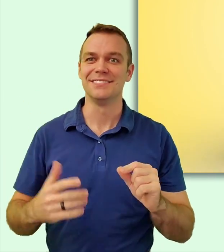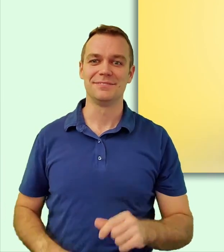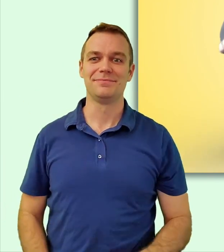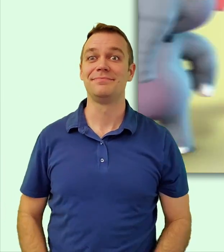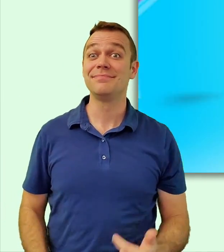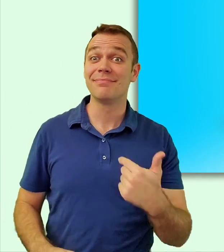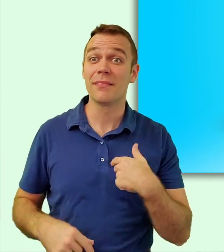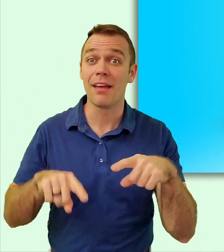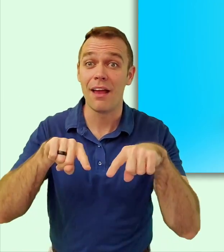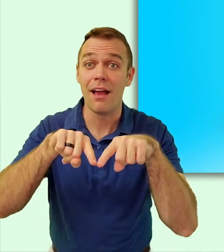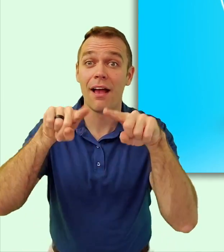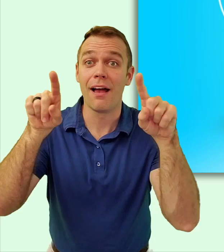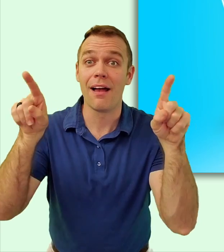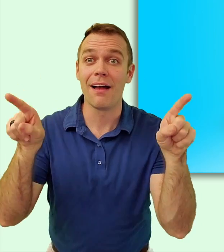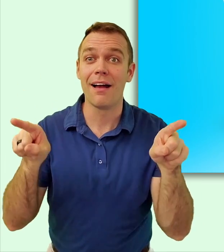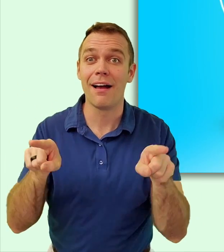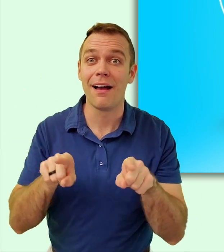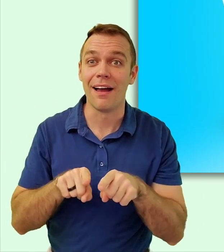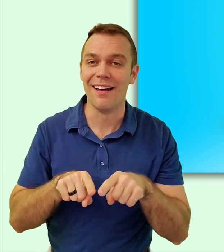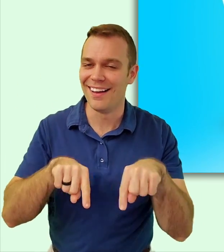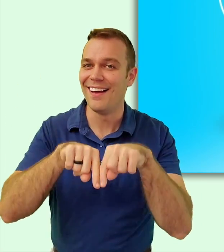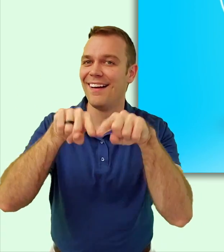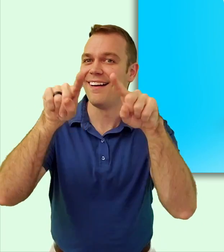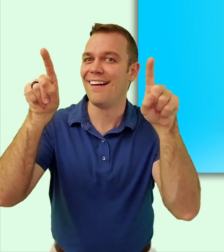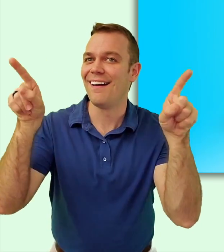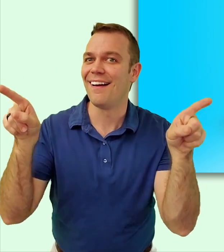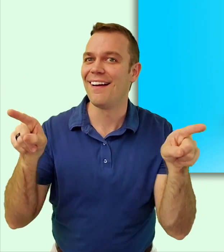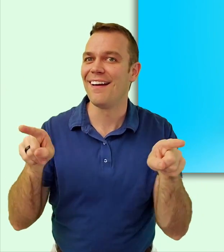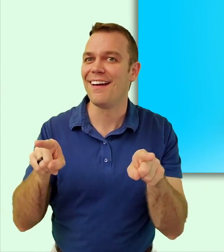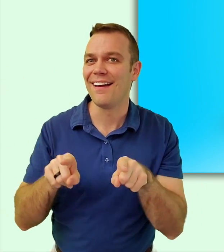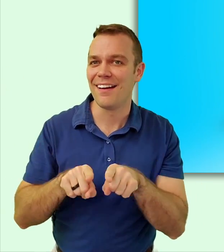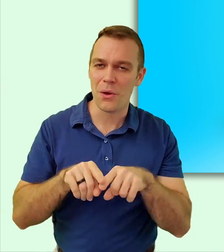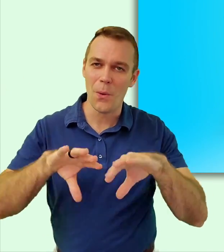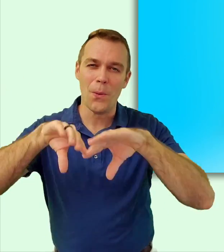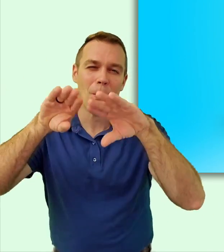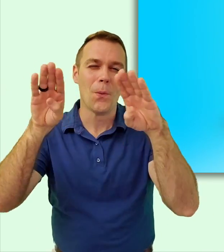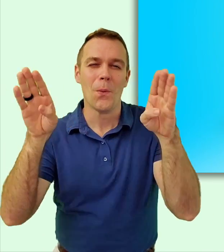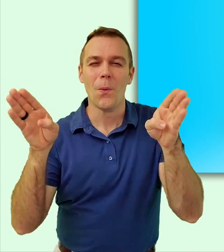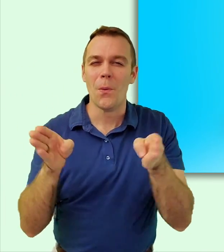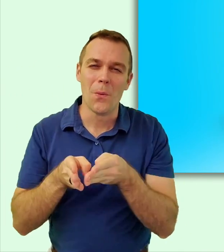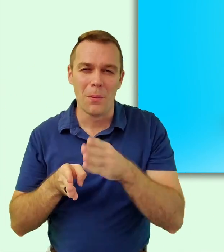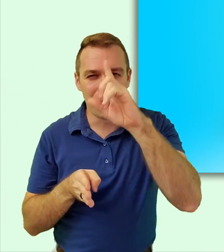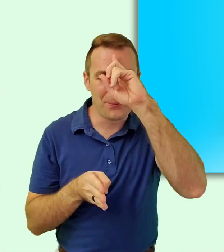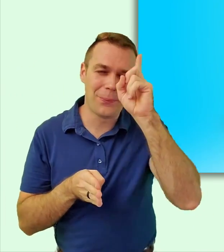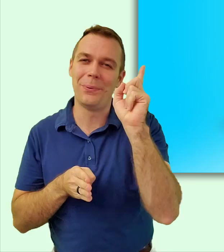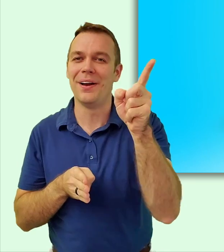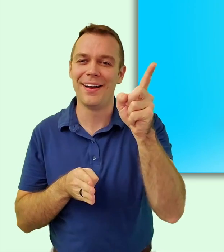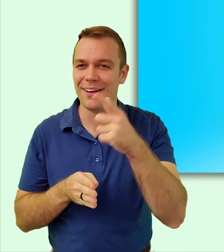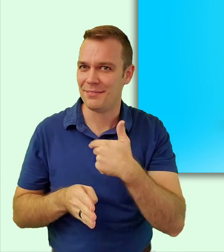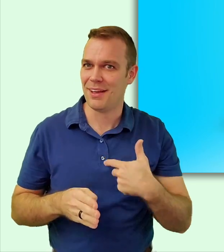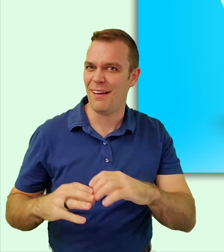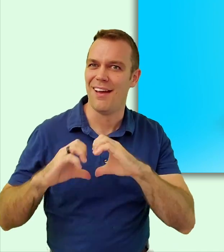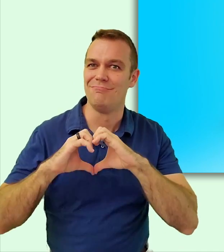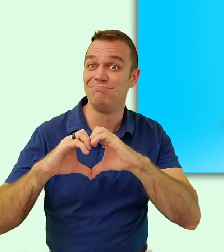a star. I'm a heart, I'm a heart. I'm so curvy and so smart. I'm